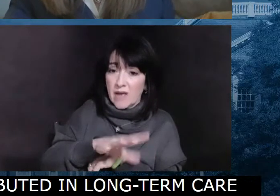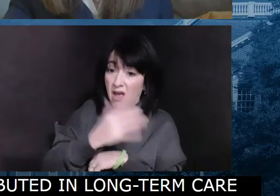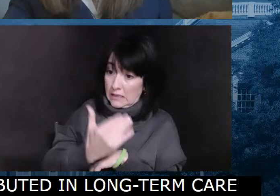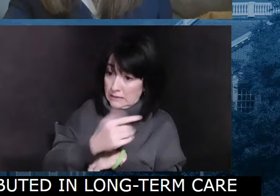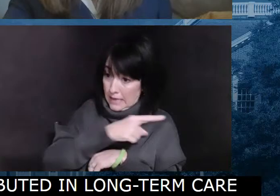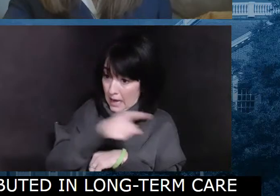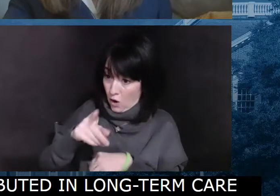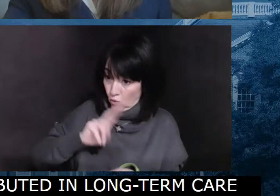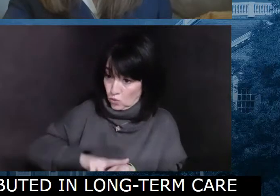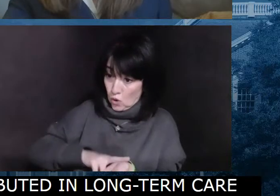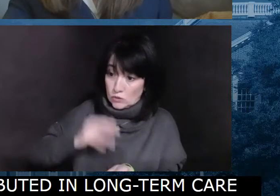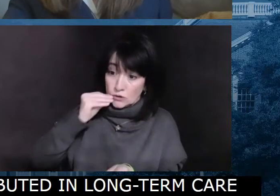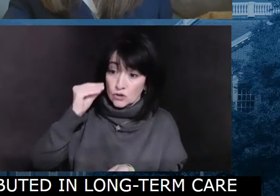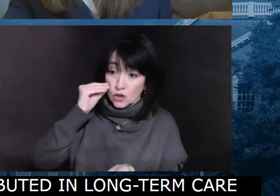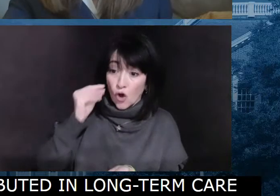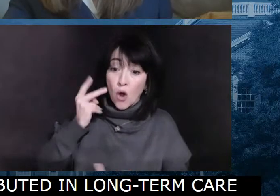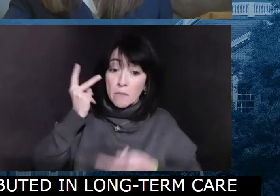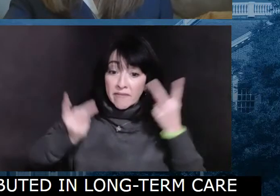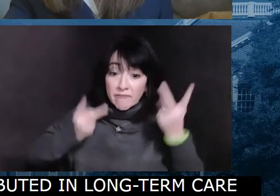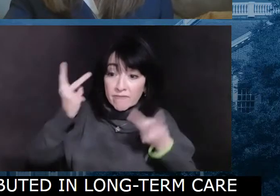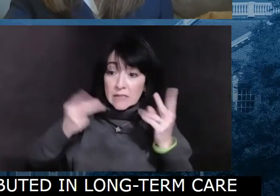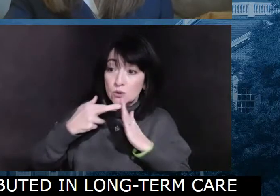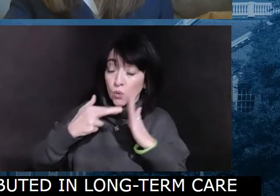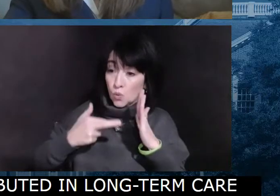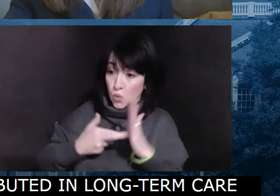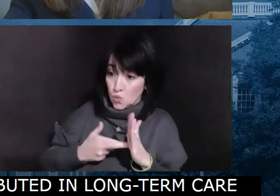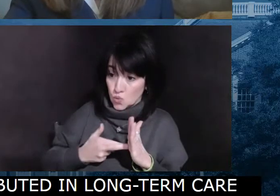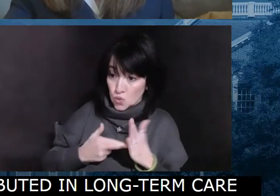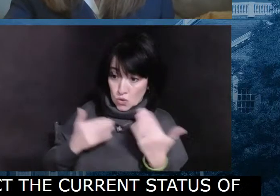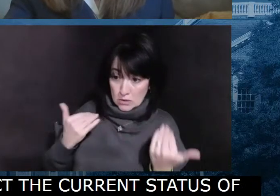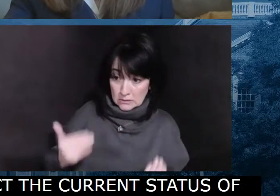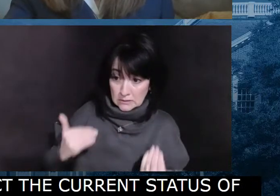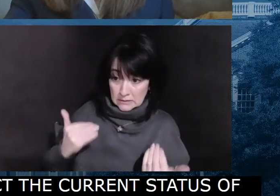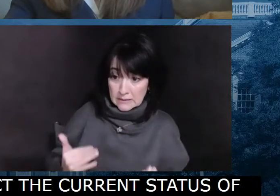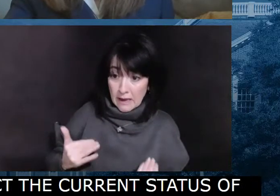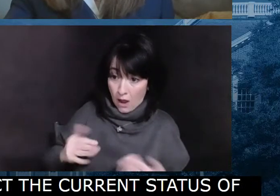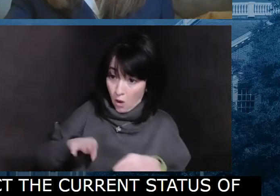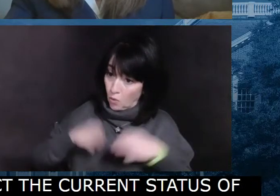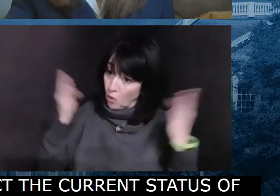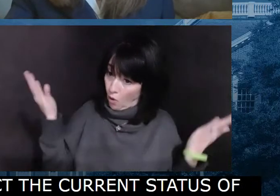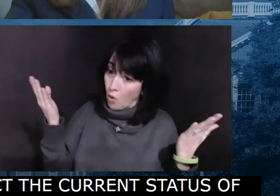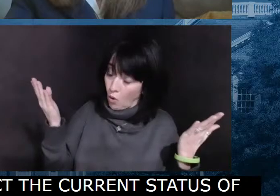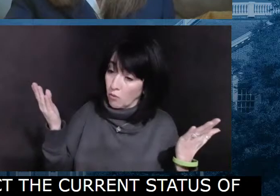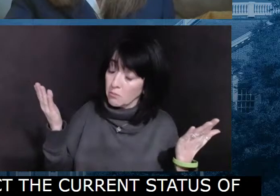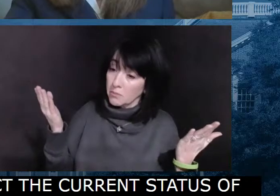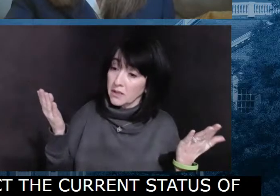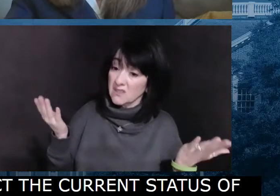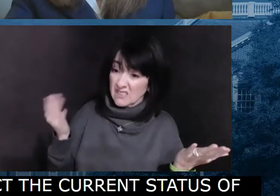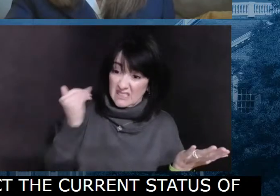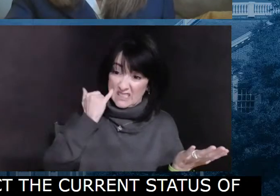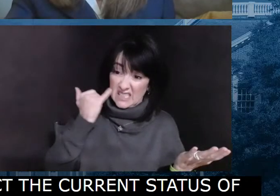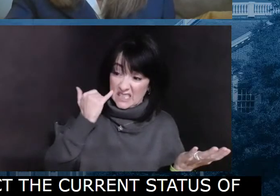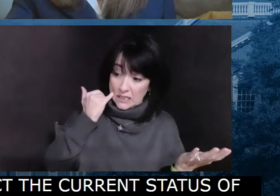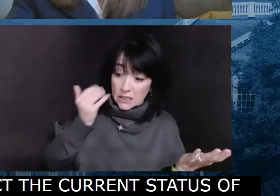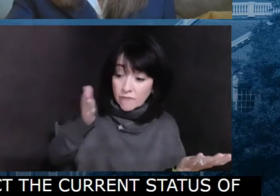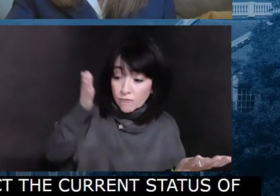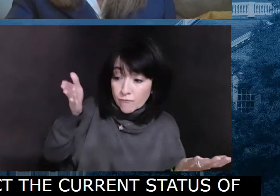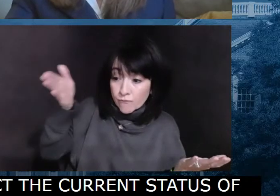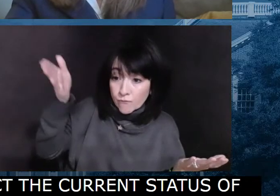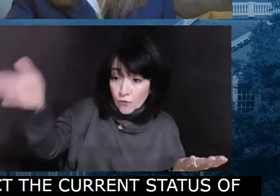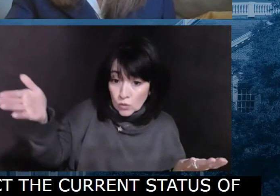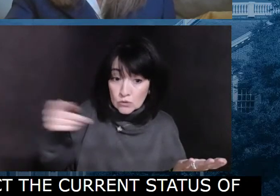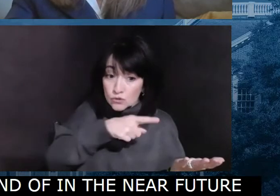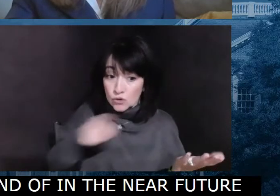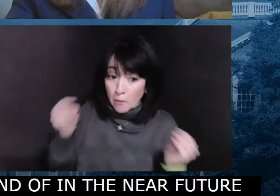in those centers and just kind of in the near future as more vaccines distributed? Will visitation be opened up